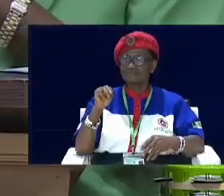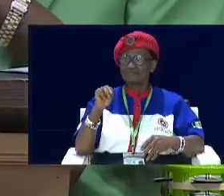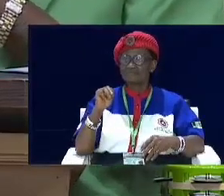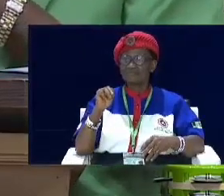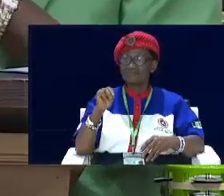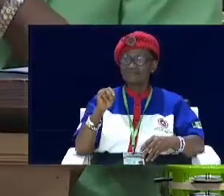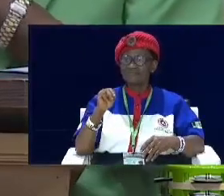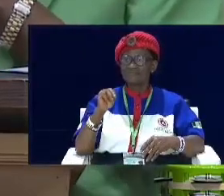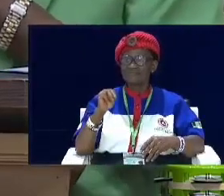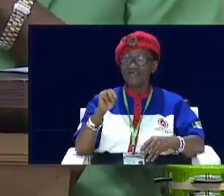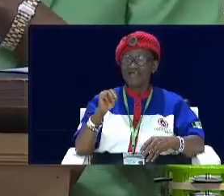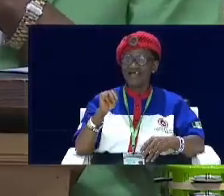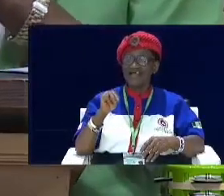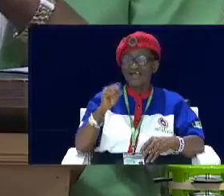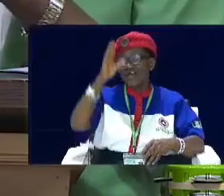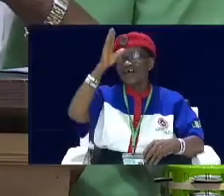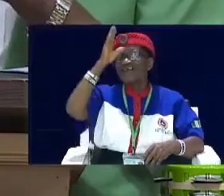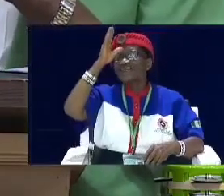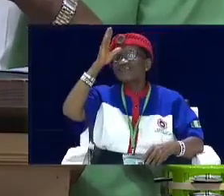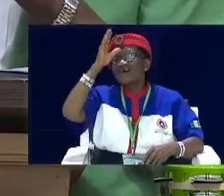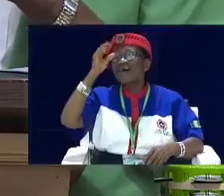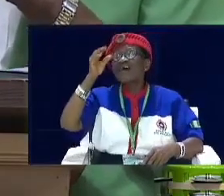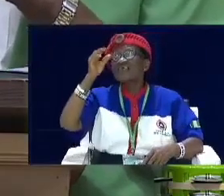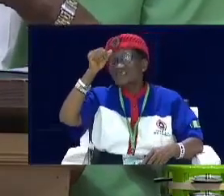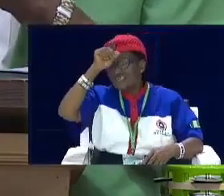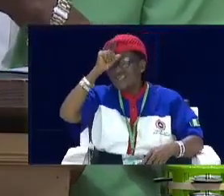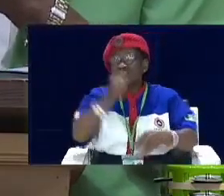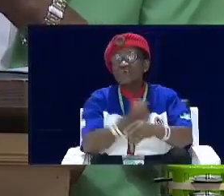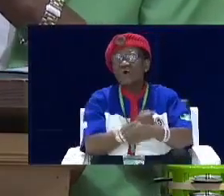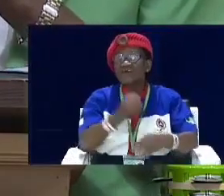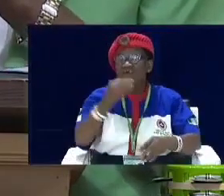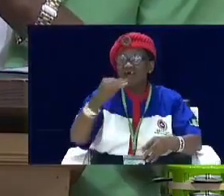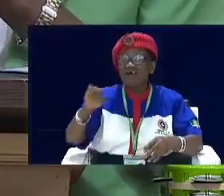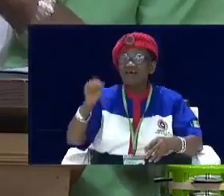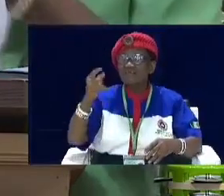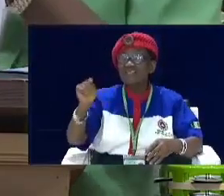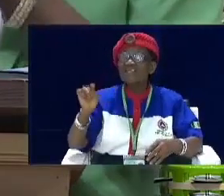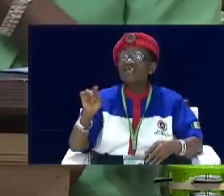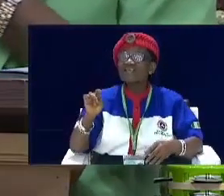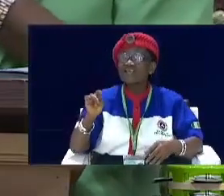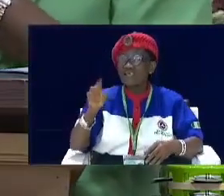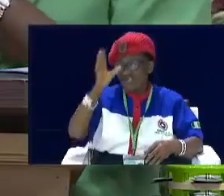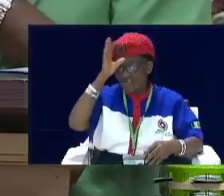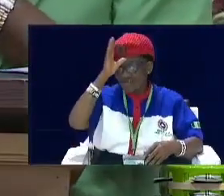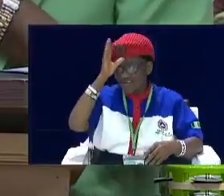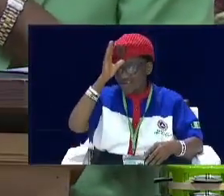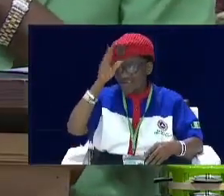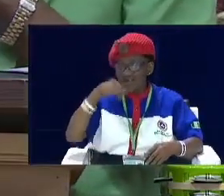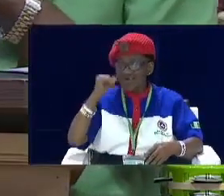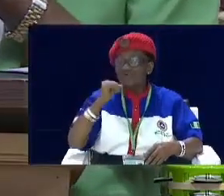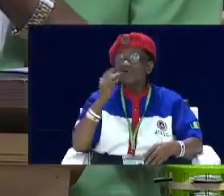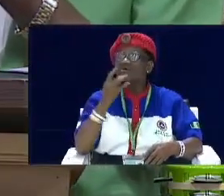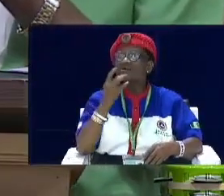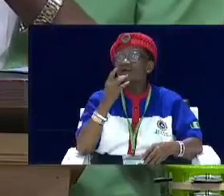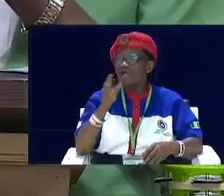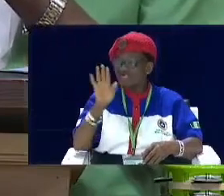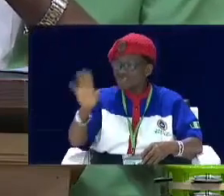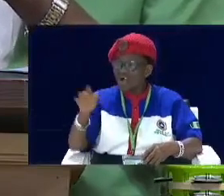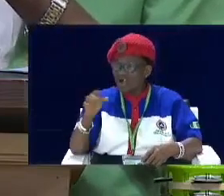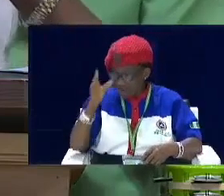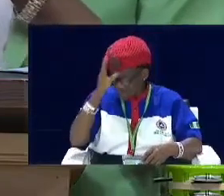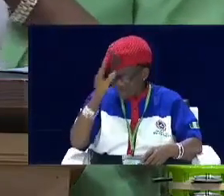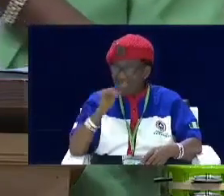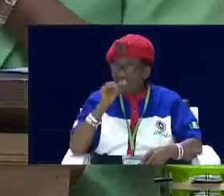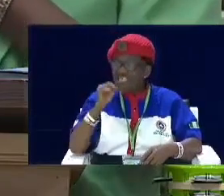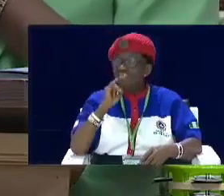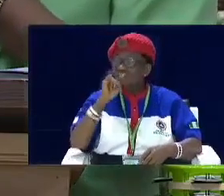Papa's favorite boy. Ọmọ bàbá pẹ̀lẹ́ o. Your father is going today. Bàbá ẹ̀ ń lọ lónìí.